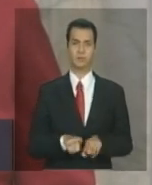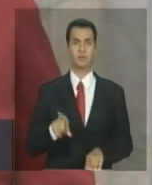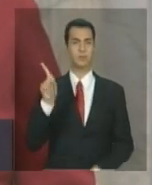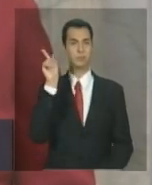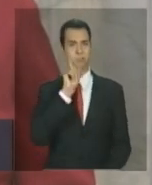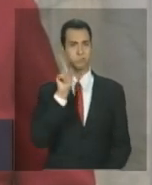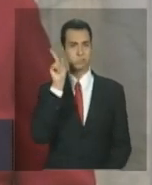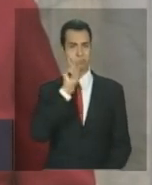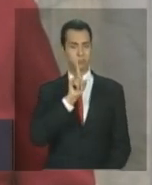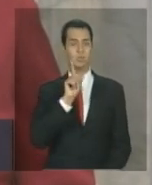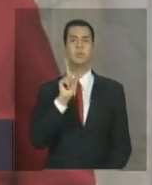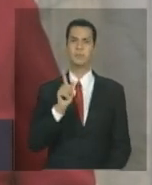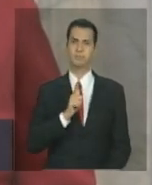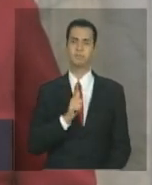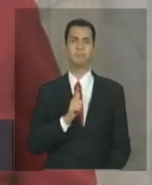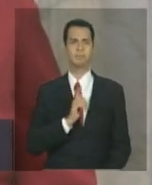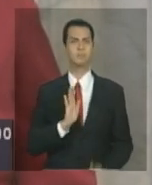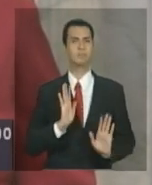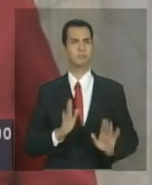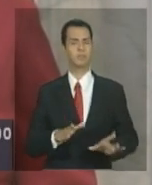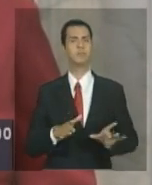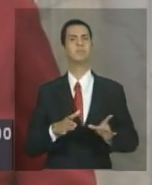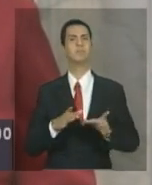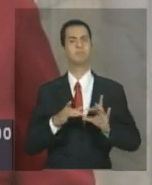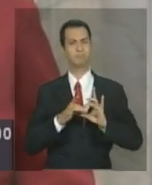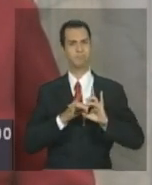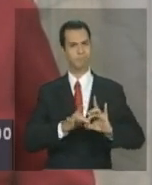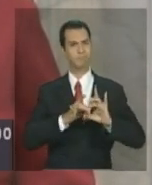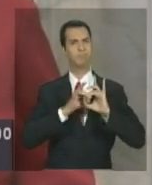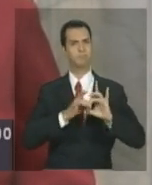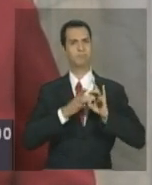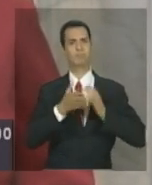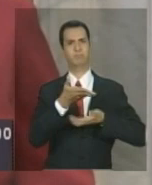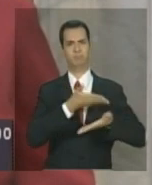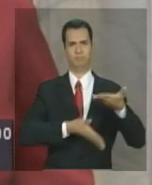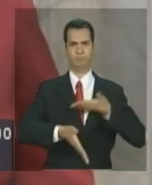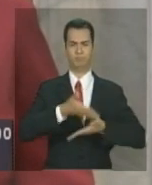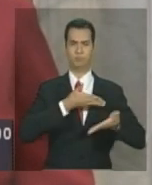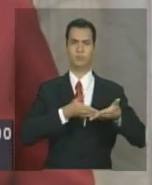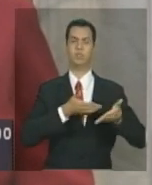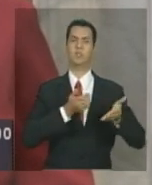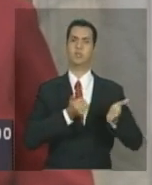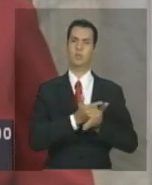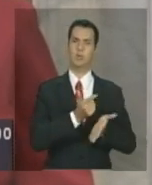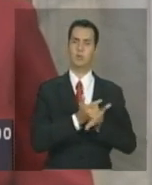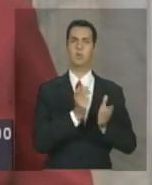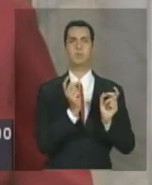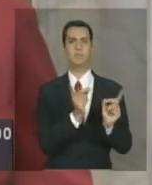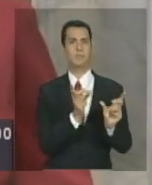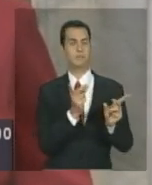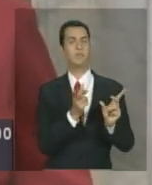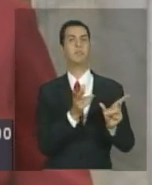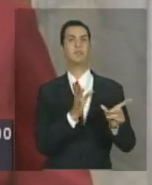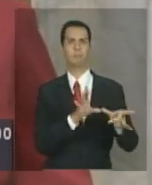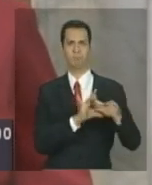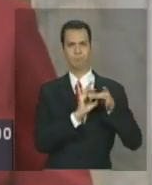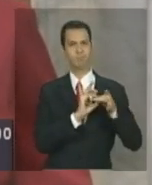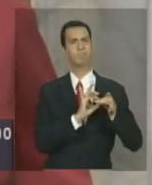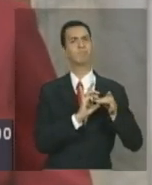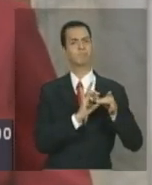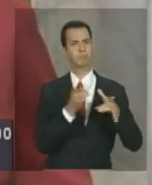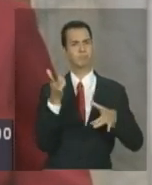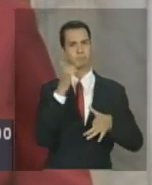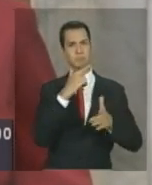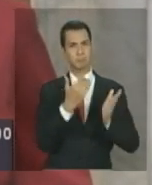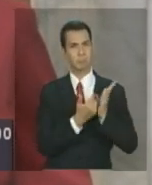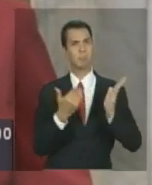Estados Unidos têm crescentemente estreitado as suas relações comerciais. Brazil and the United States have increasingly